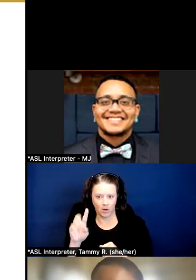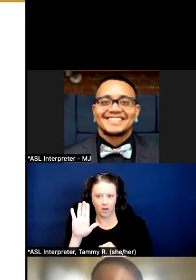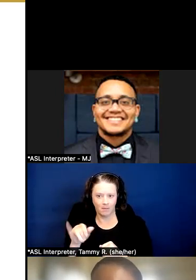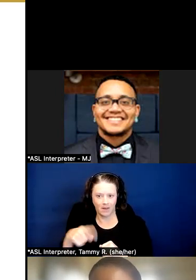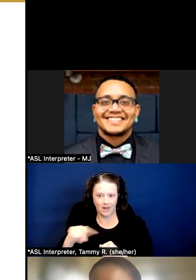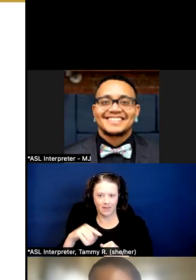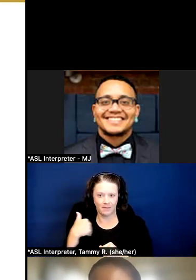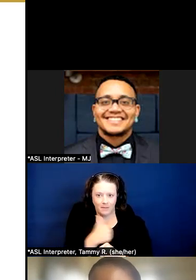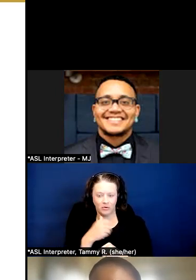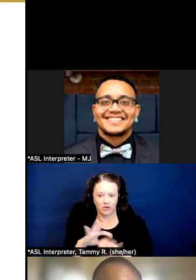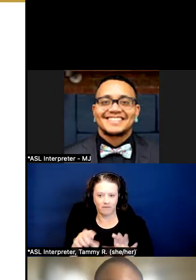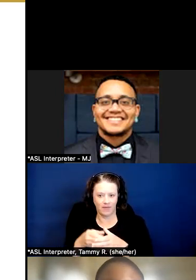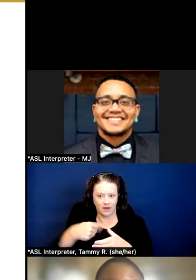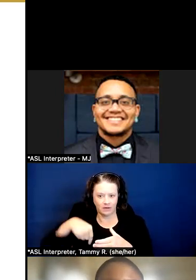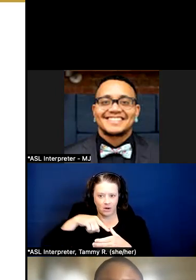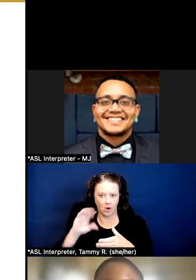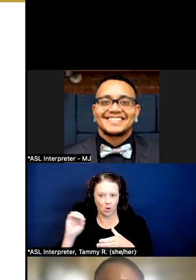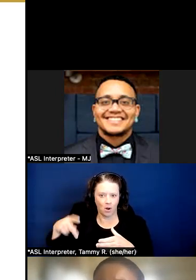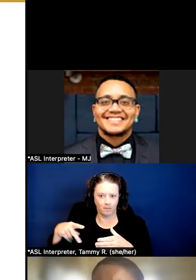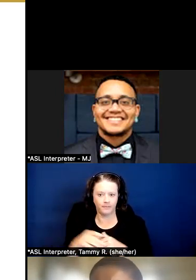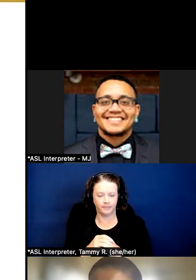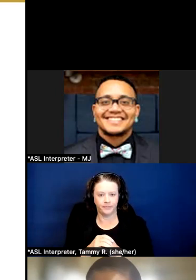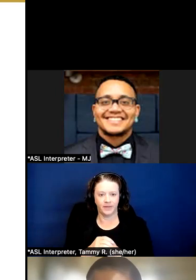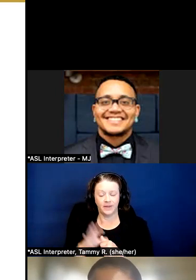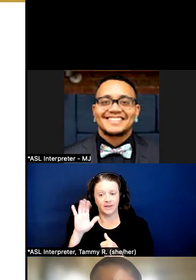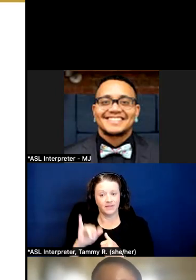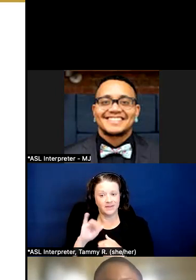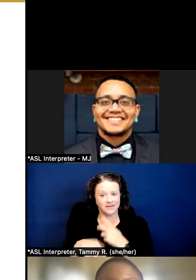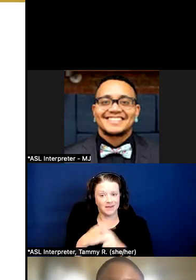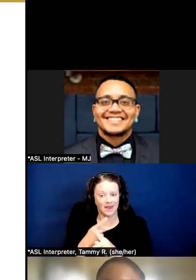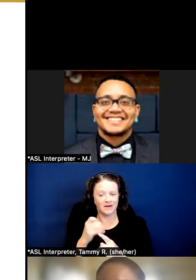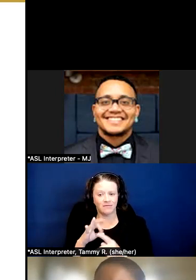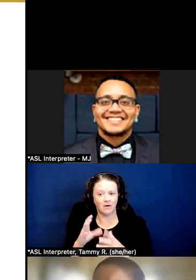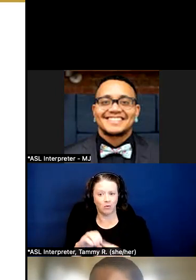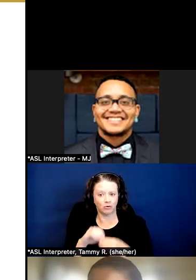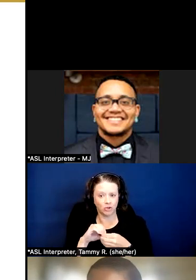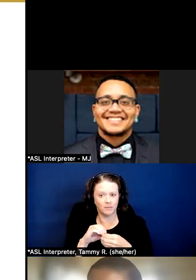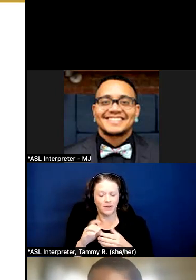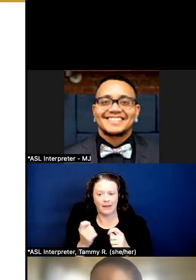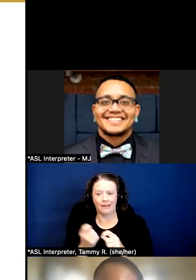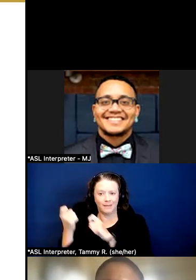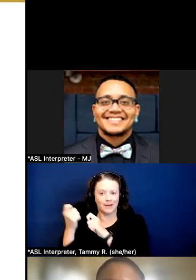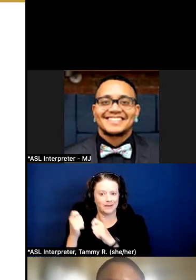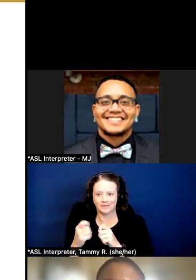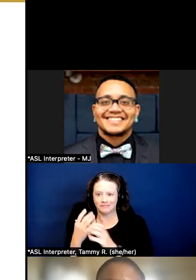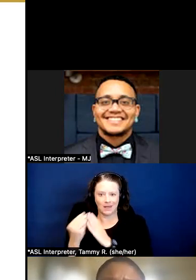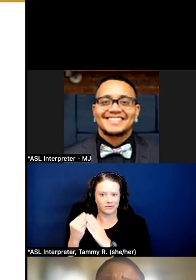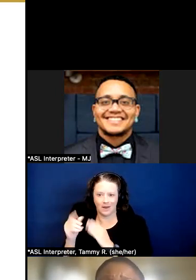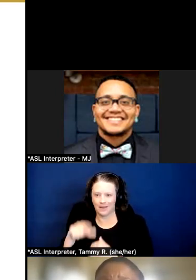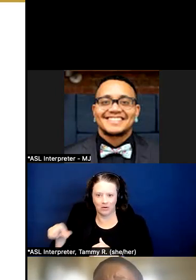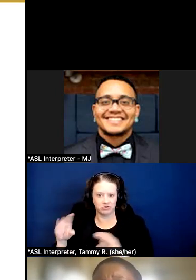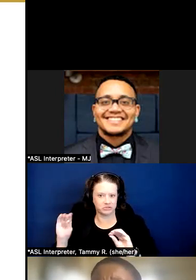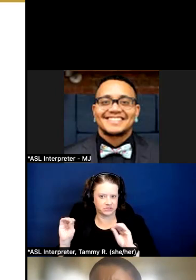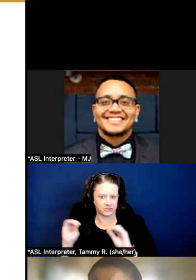members of the cooperative. This form of ownership eliminates outside landlords, and it also